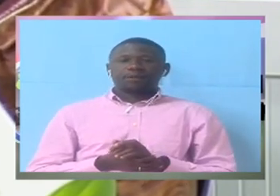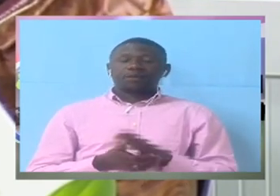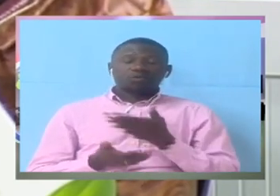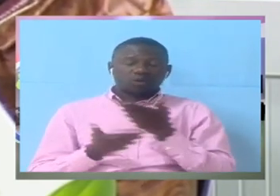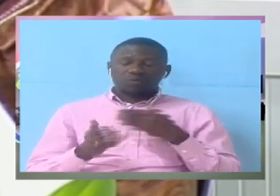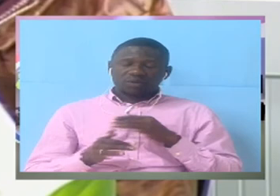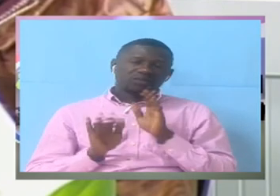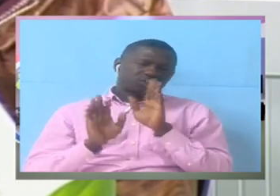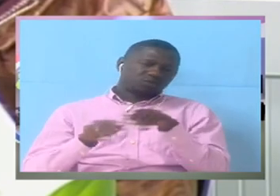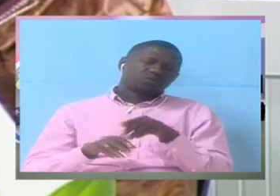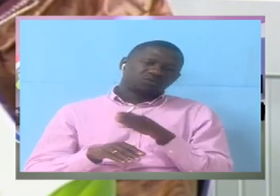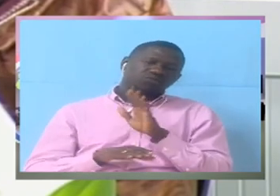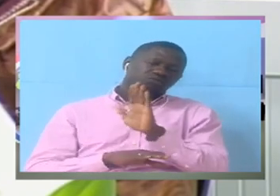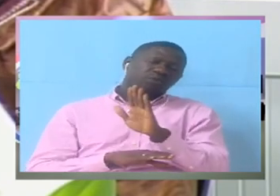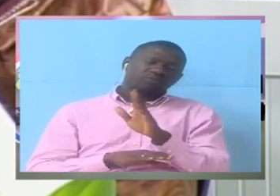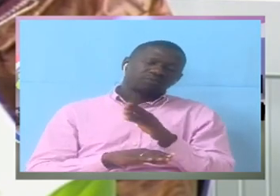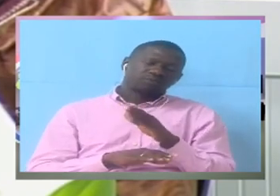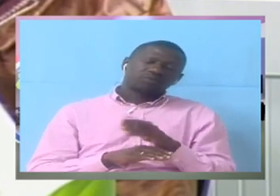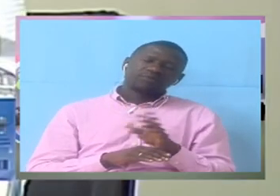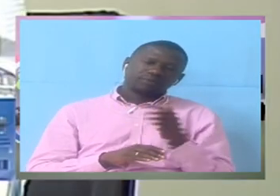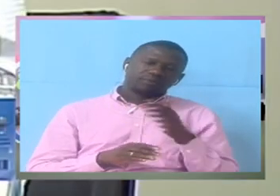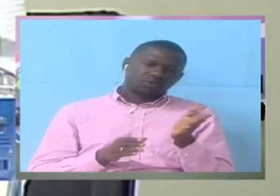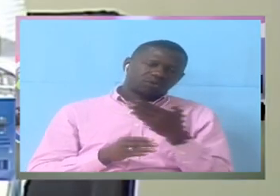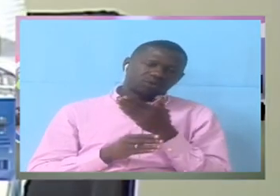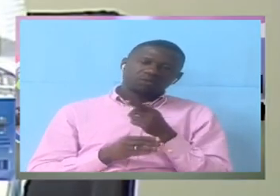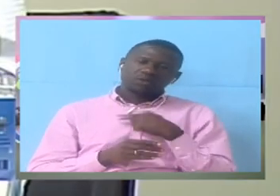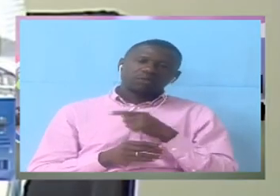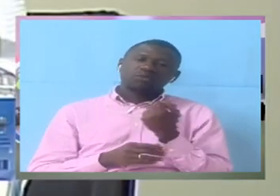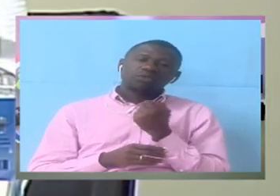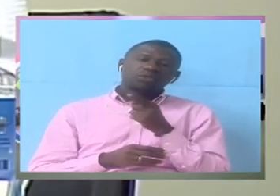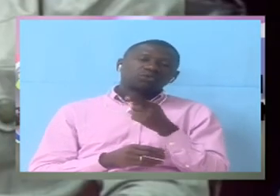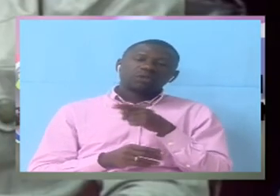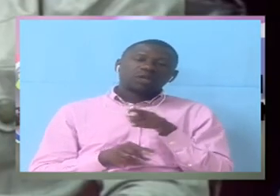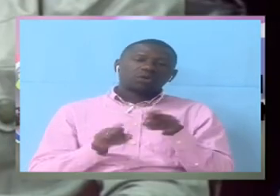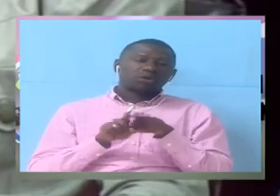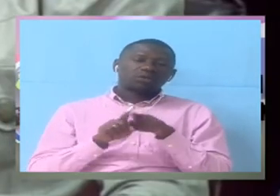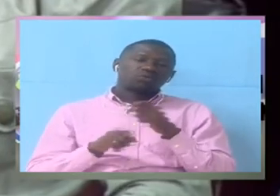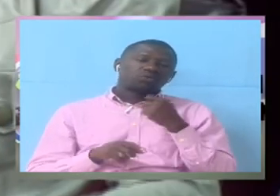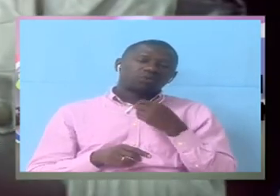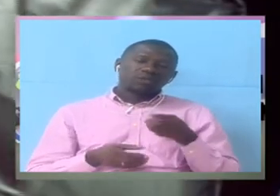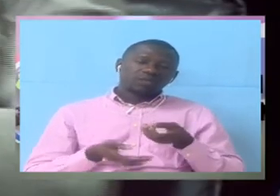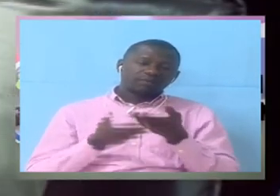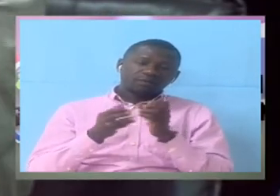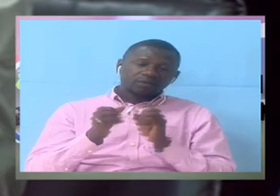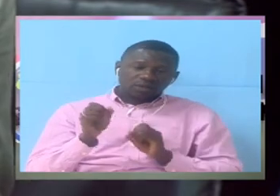That was why we told him to stop going because he was not like others. We would give orders and then stay behind.